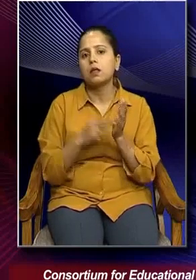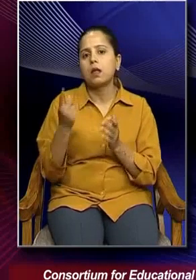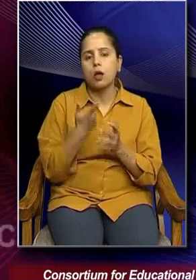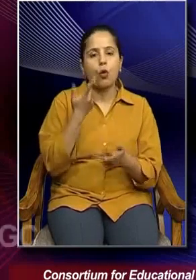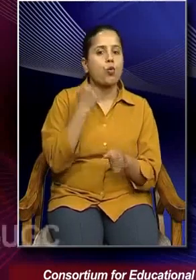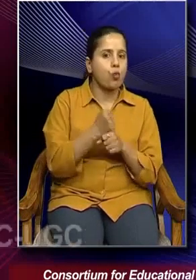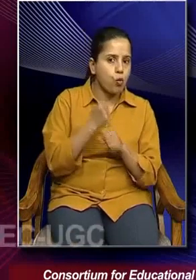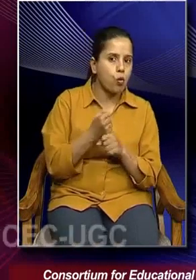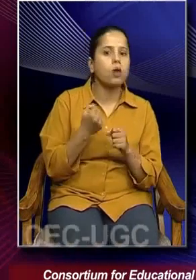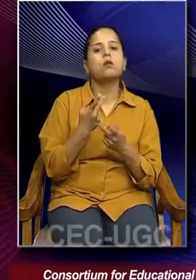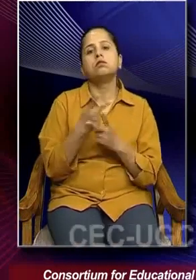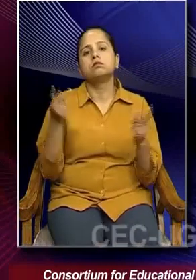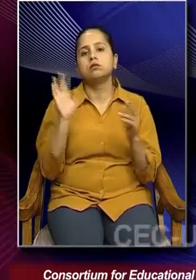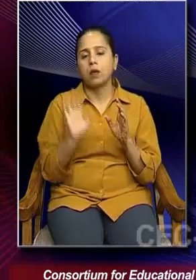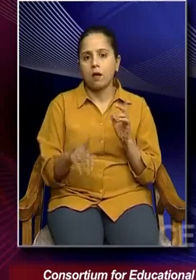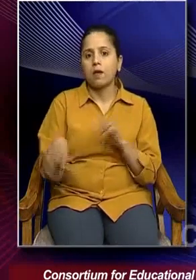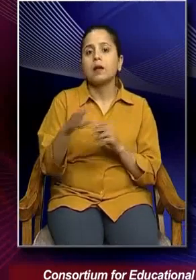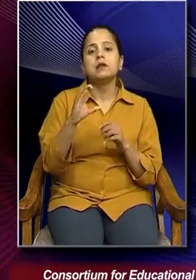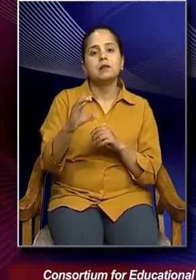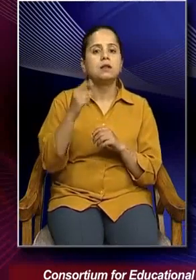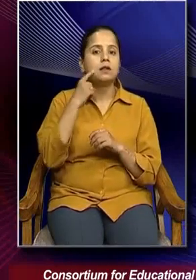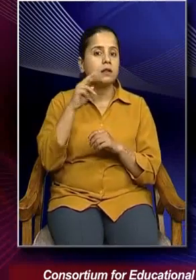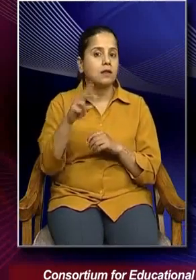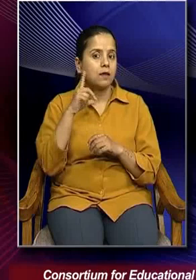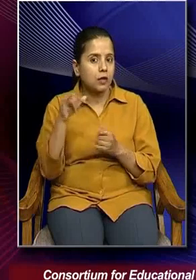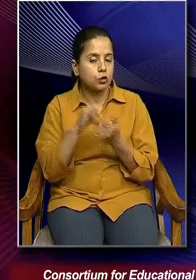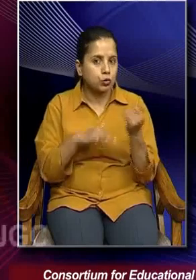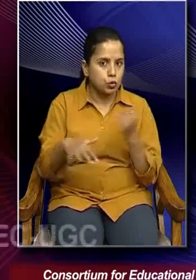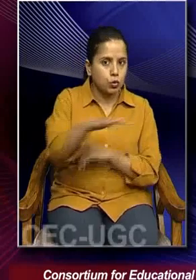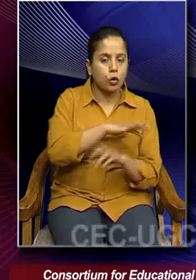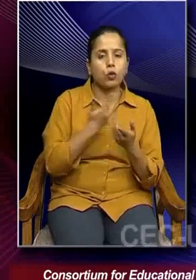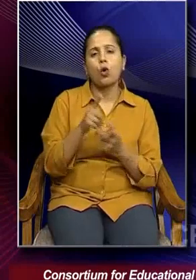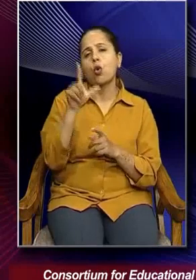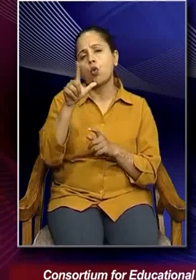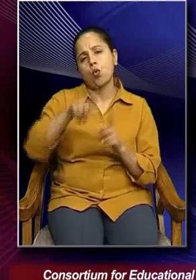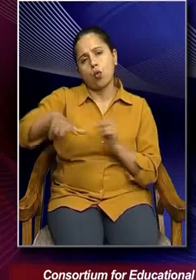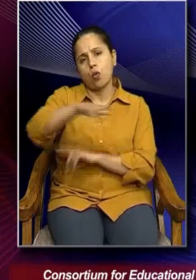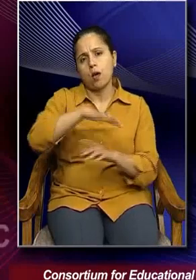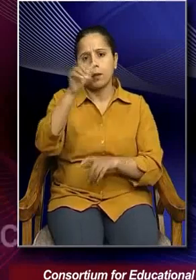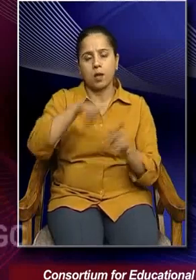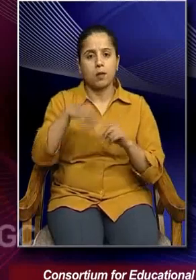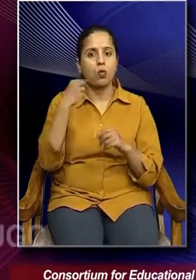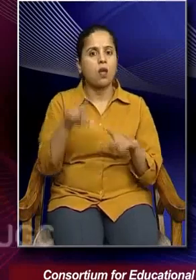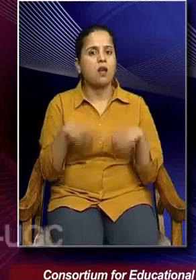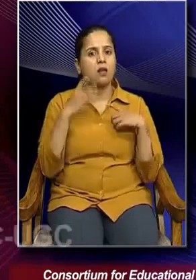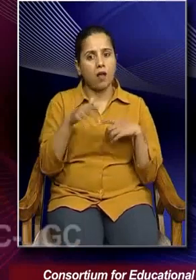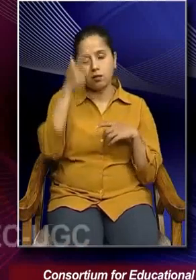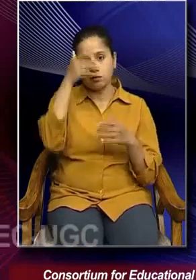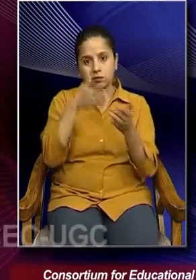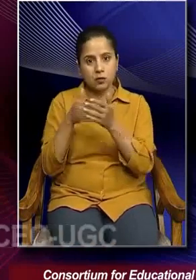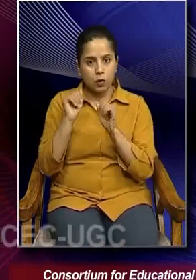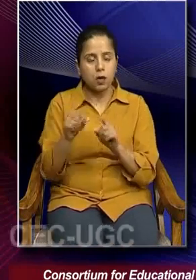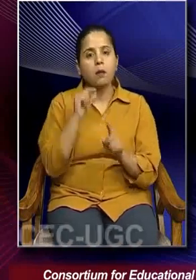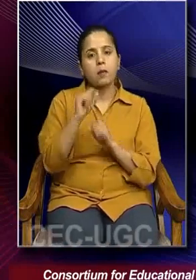local government, civil society organization, local communities, people who are living in vulnerable situation, and also the